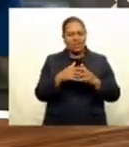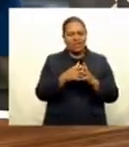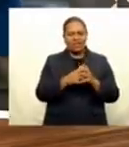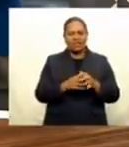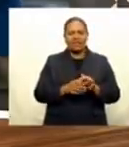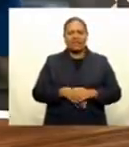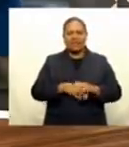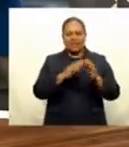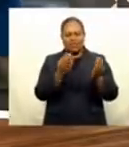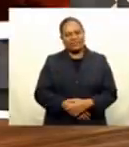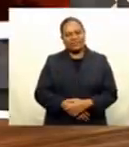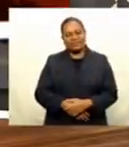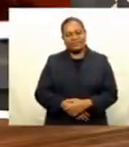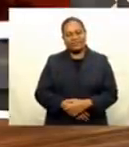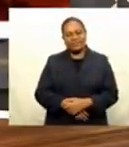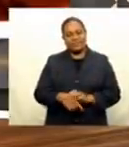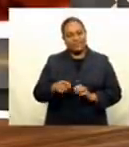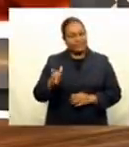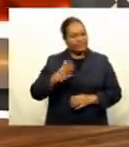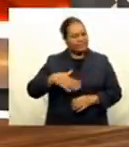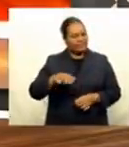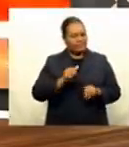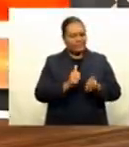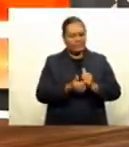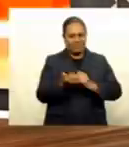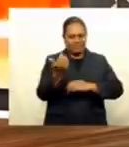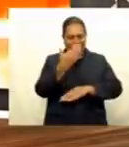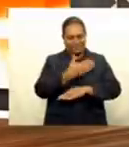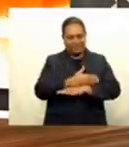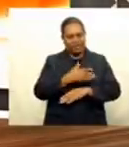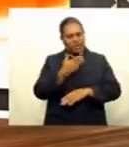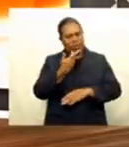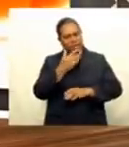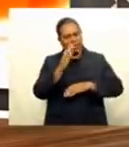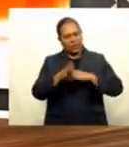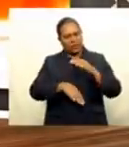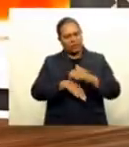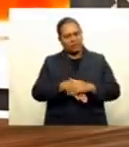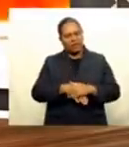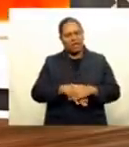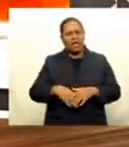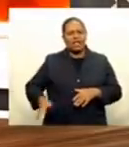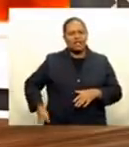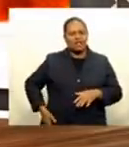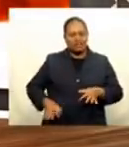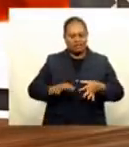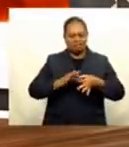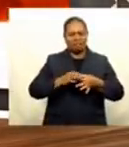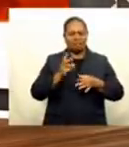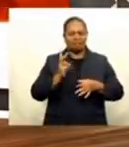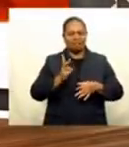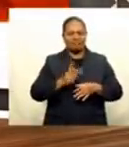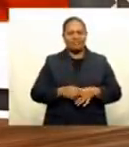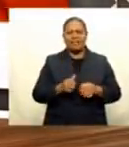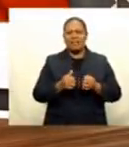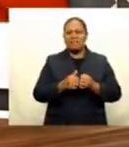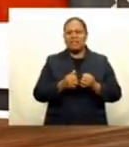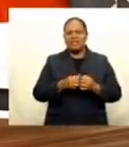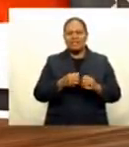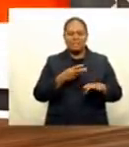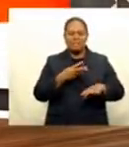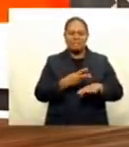by the looks of it. Here's how it's... That's it from sports tonight. Coming up in Weird and Wonderful, a dog reunites with owner after many months and